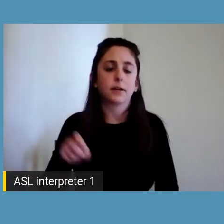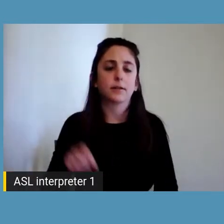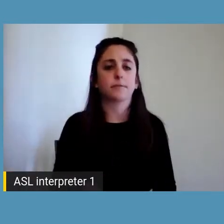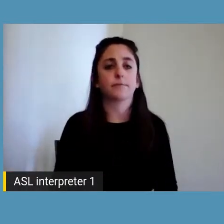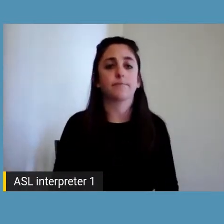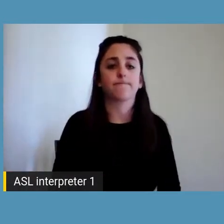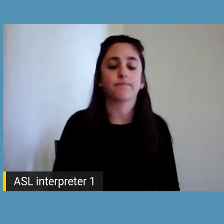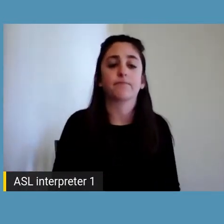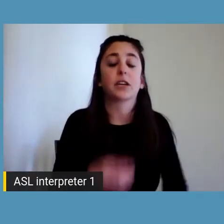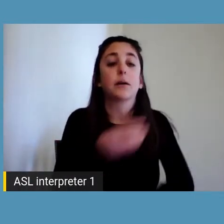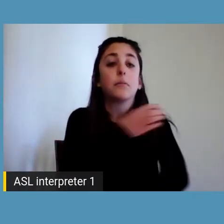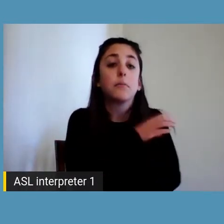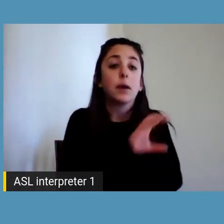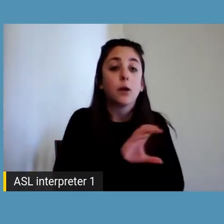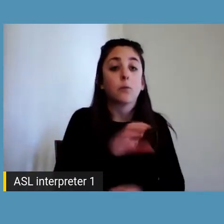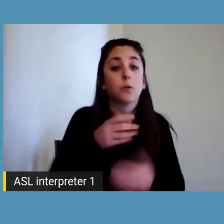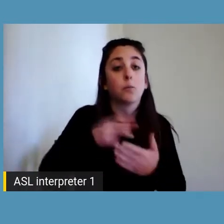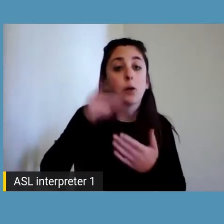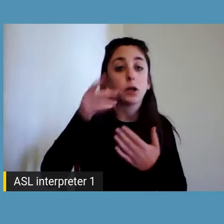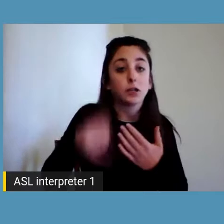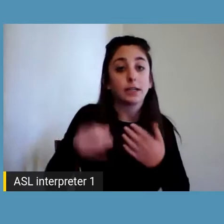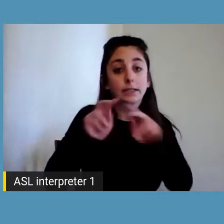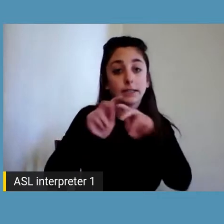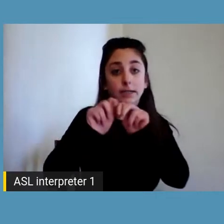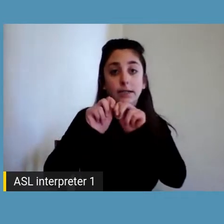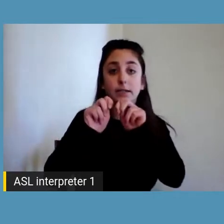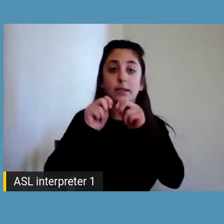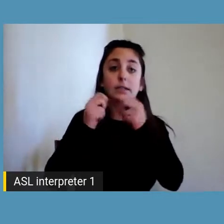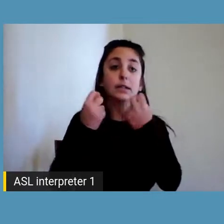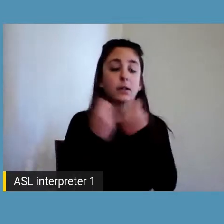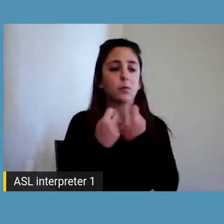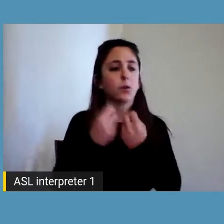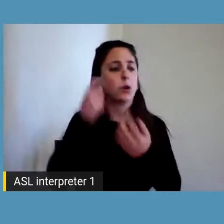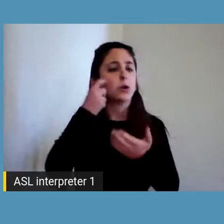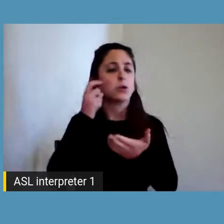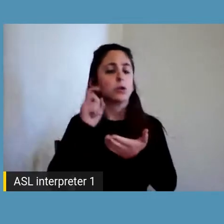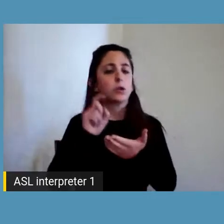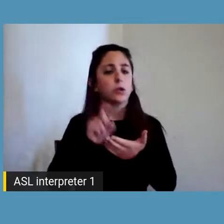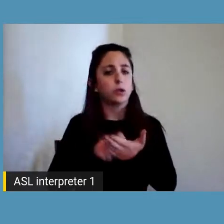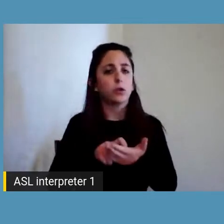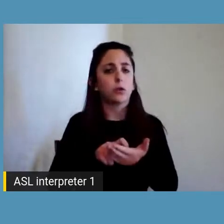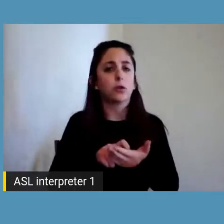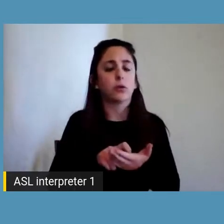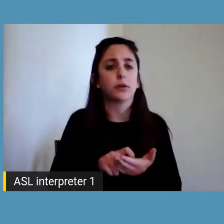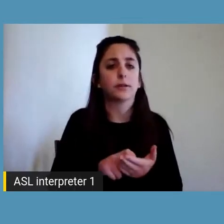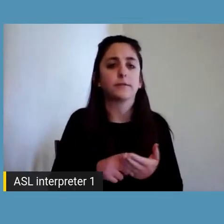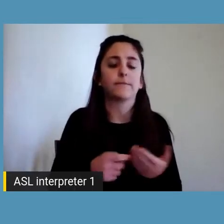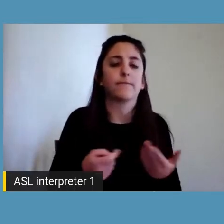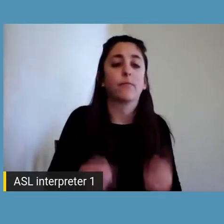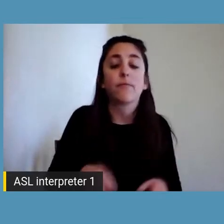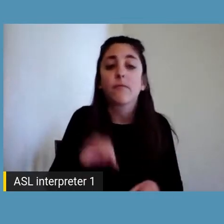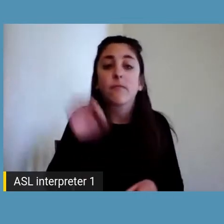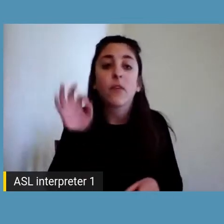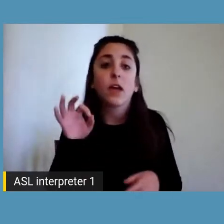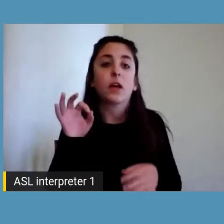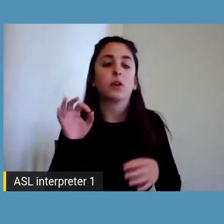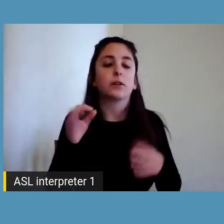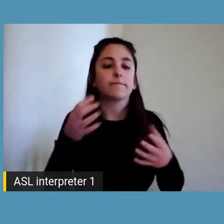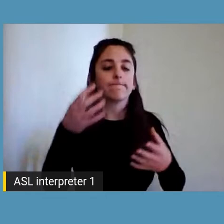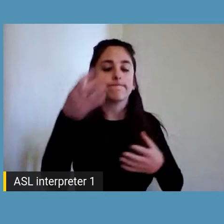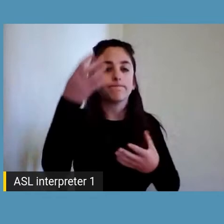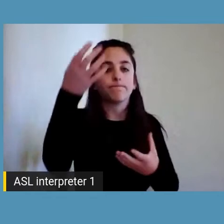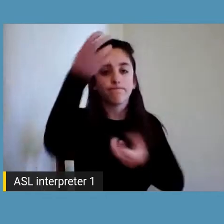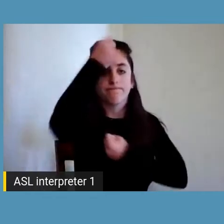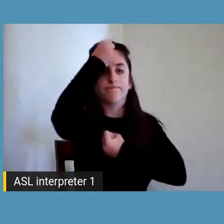Empowerment Project team, recognize that our organizations and those of our members were founded within a colonizing society that perpetuated